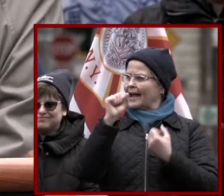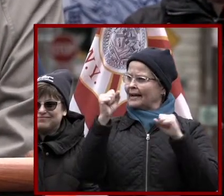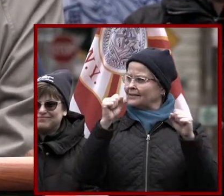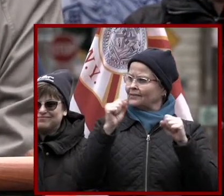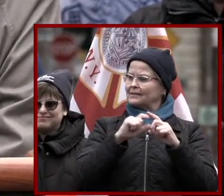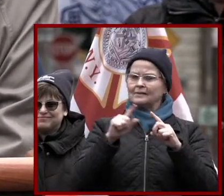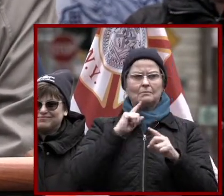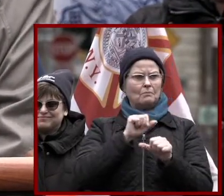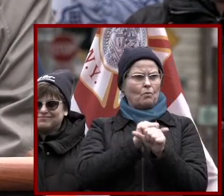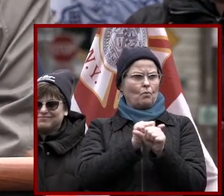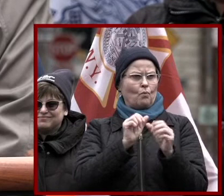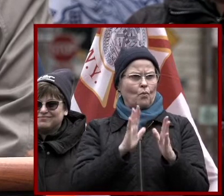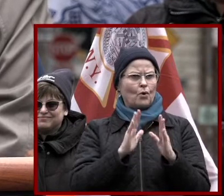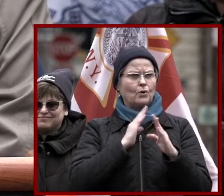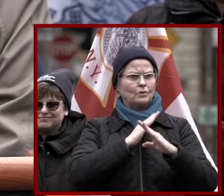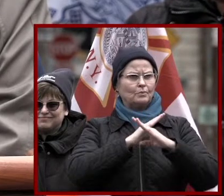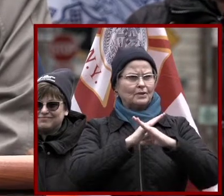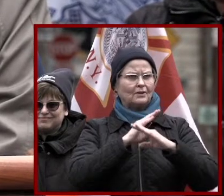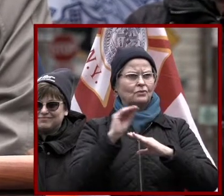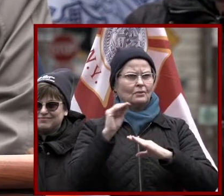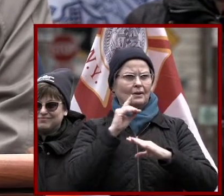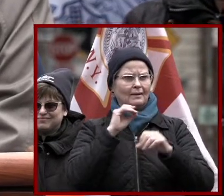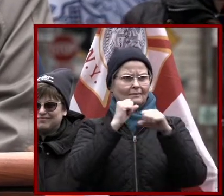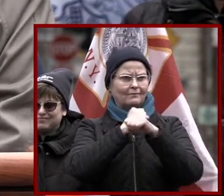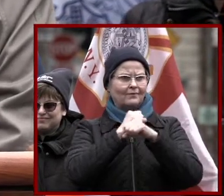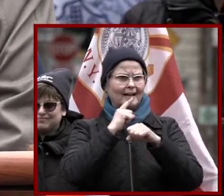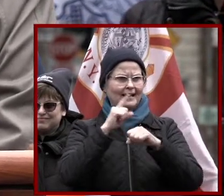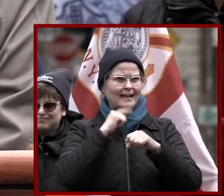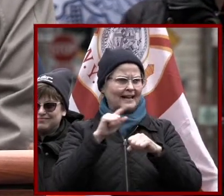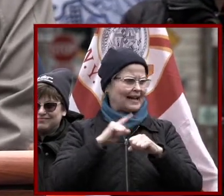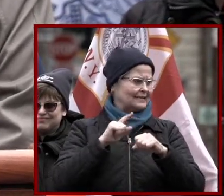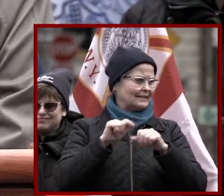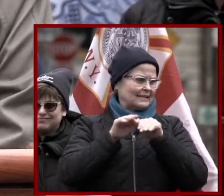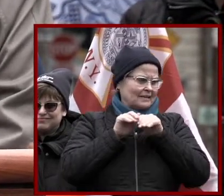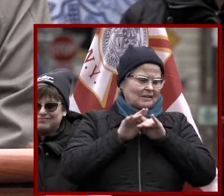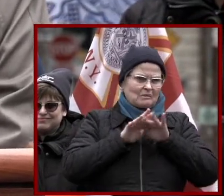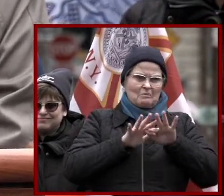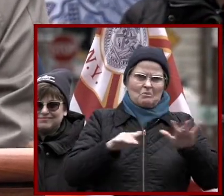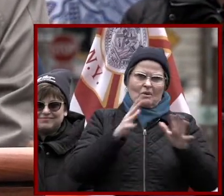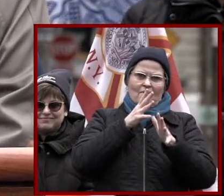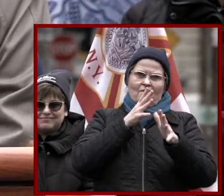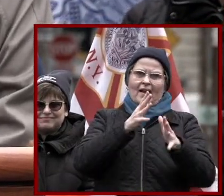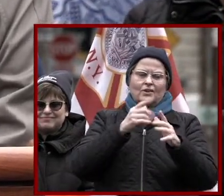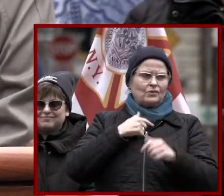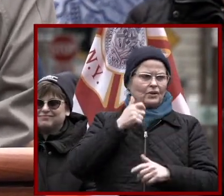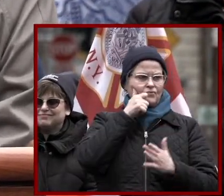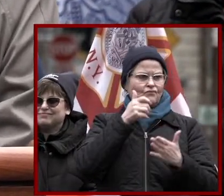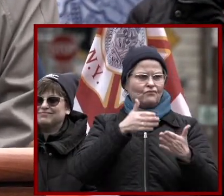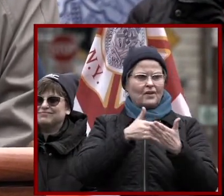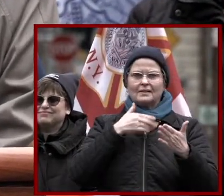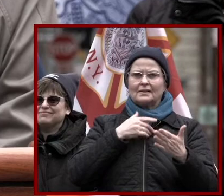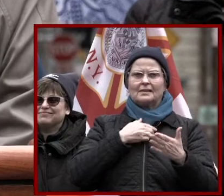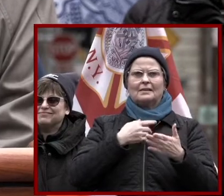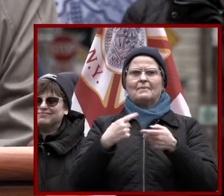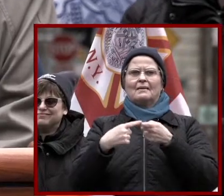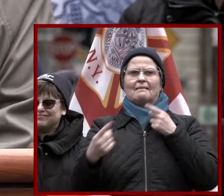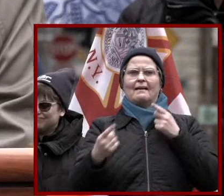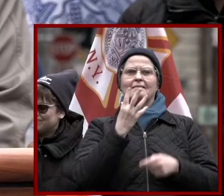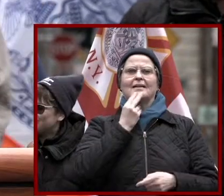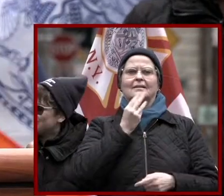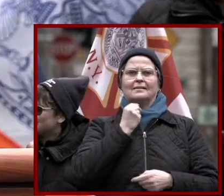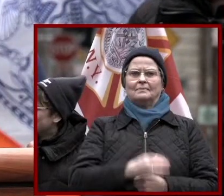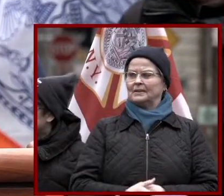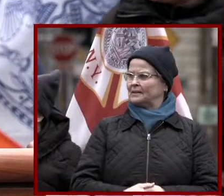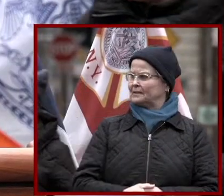worker protection and fighting against the national rise of hatred, racism, and anti-Semitism. Please welcome